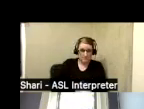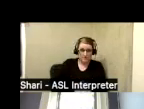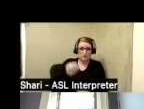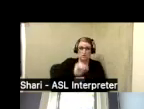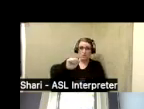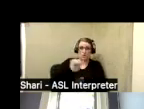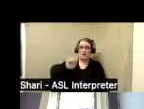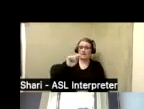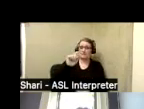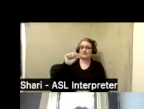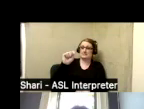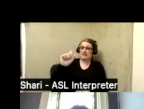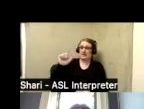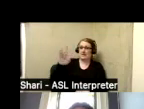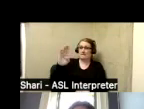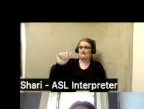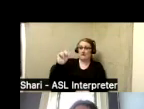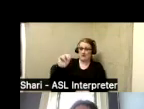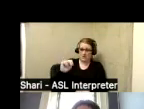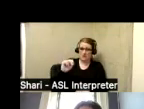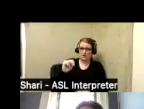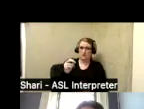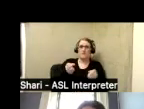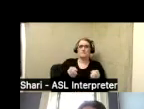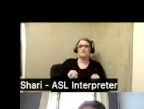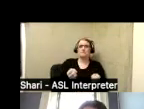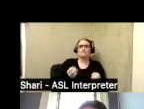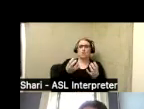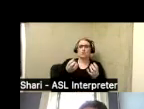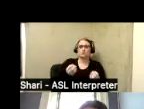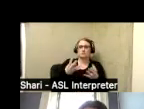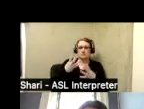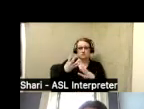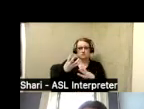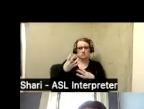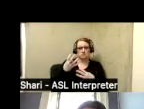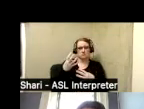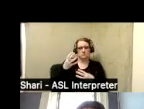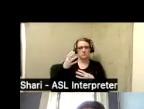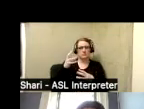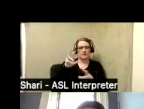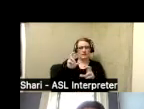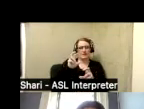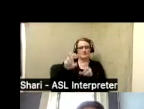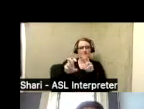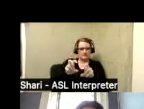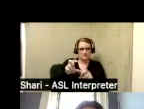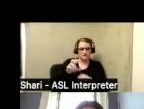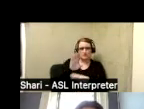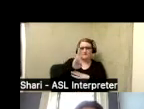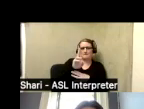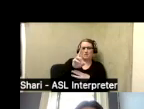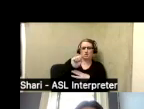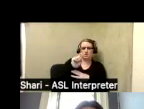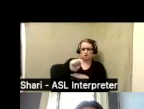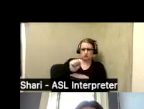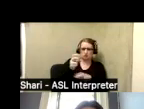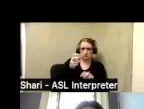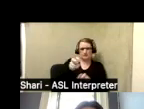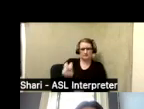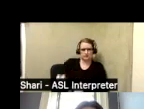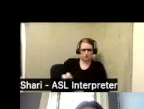Through his work at St. Alban, Tosquelles coined the term multi-referential investments, or burst